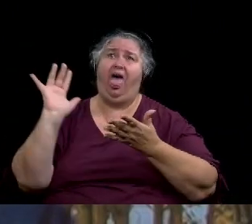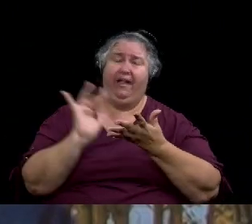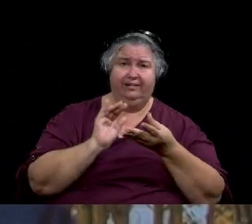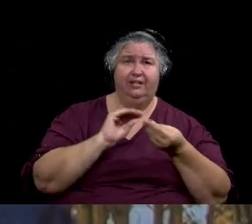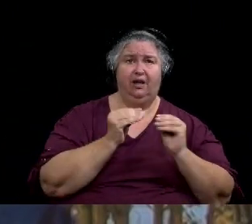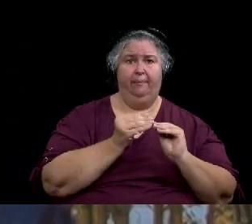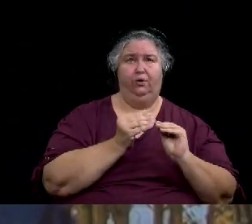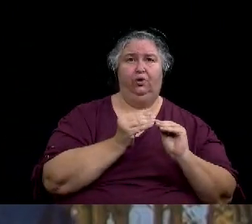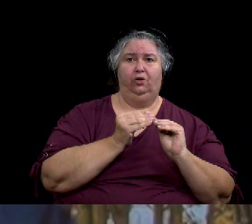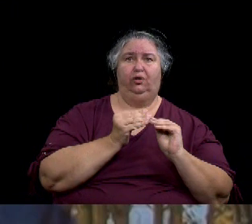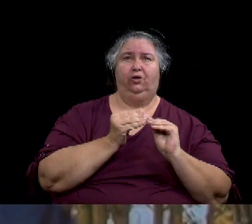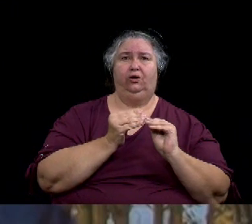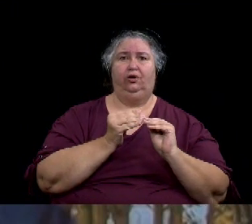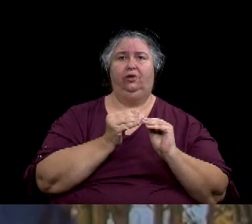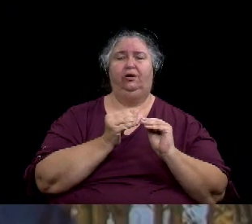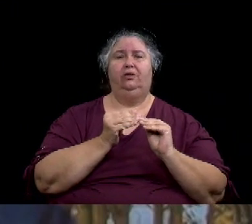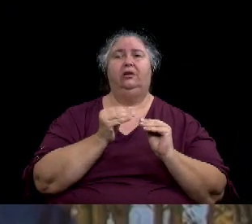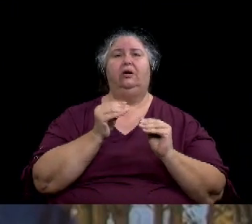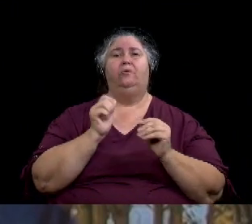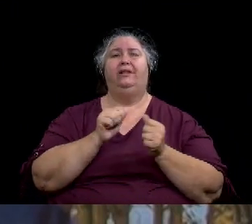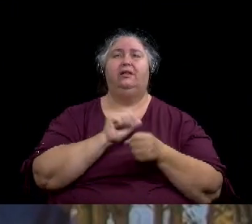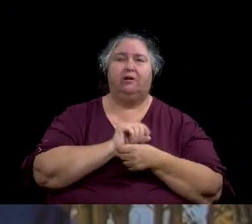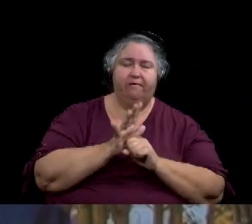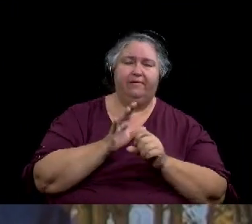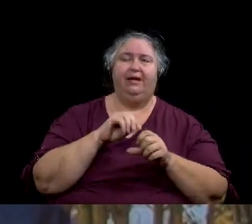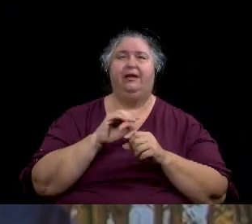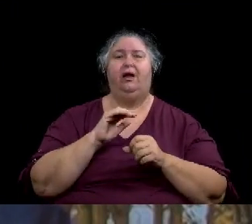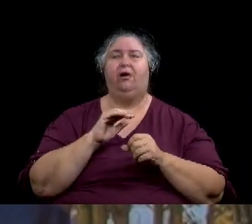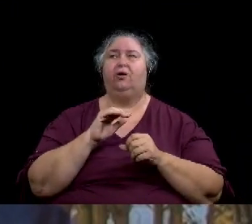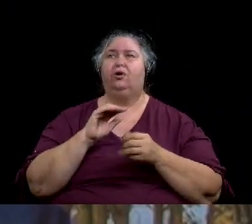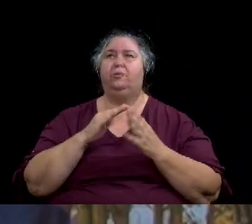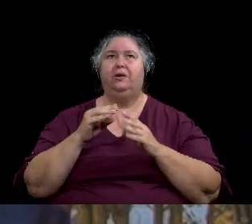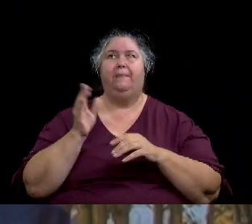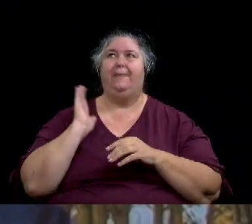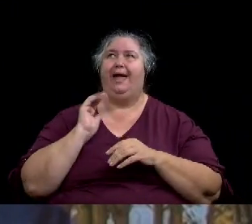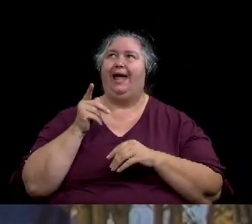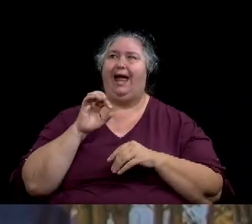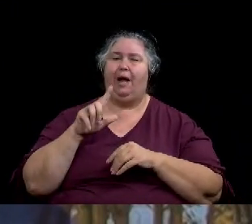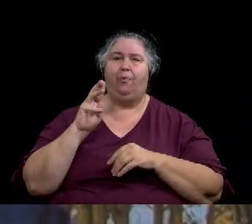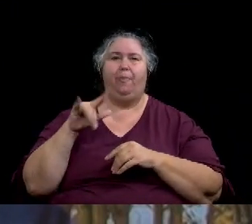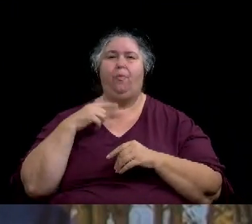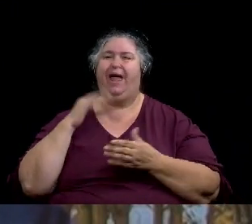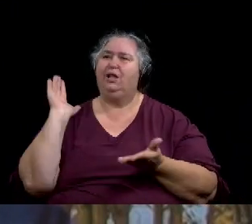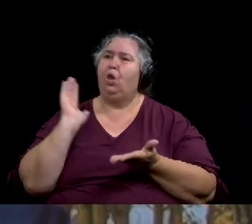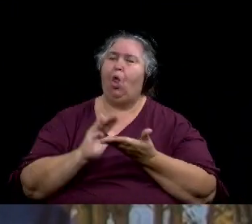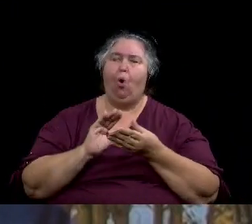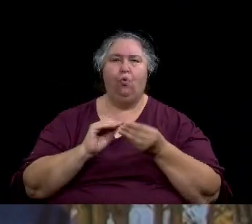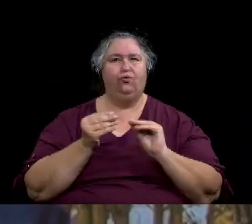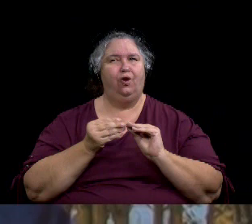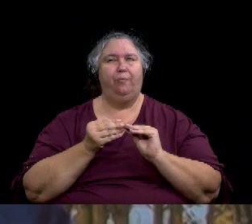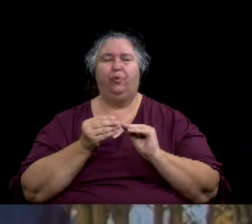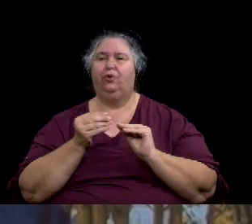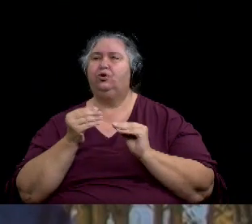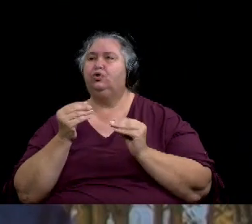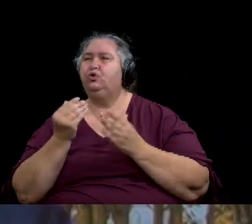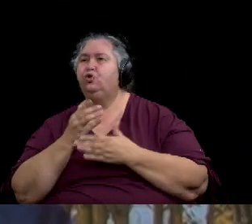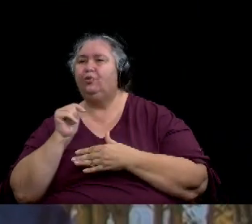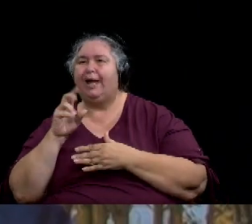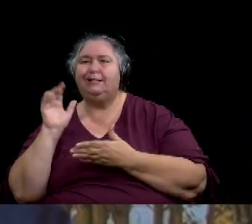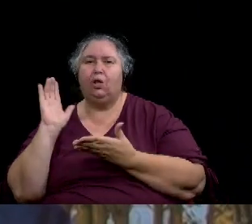COVID response with coronavirus in our community back in April and May, when we had very low numbers of new cases, very